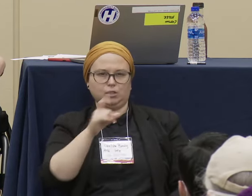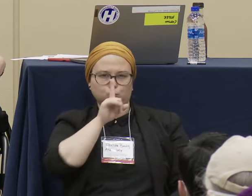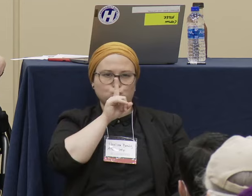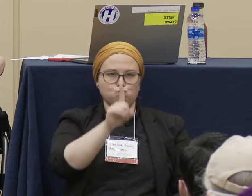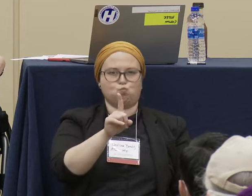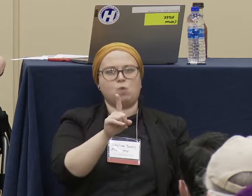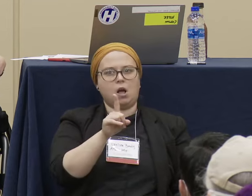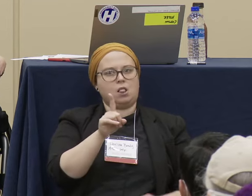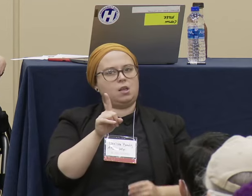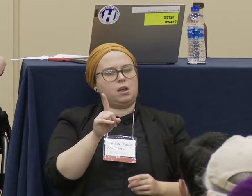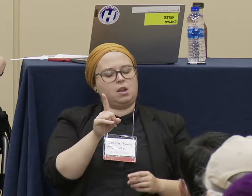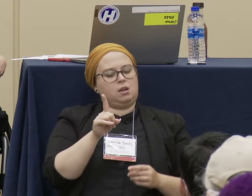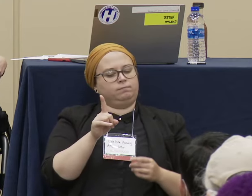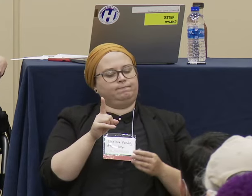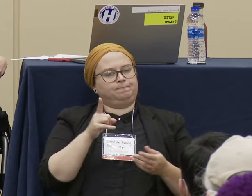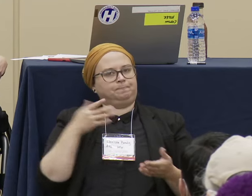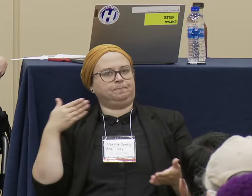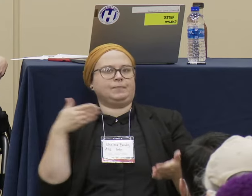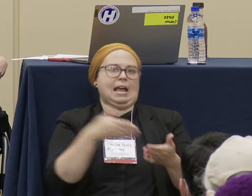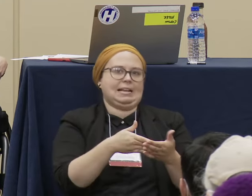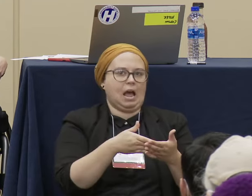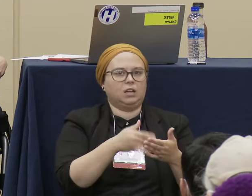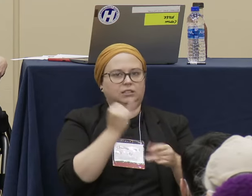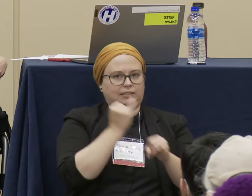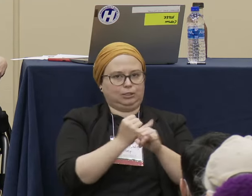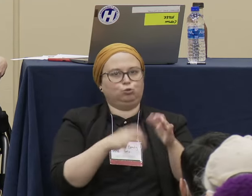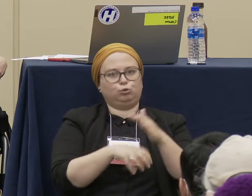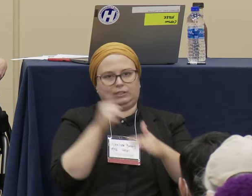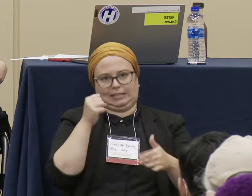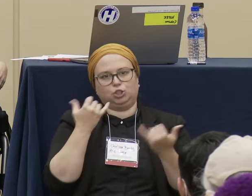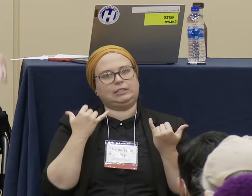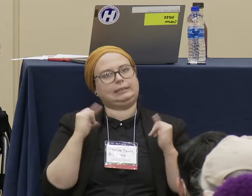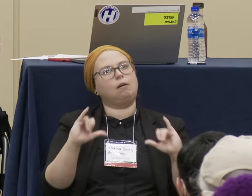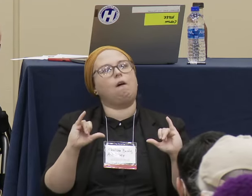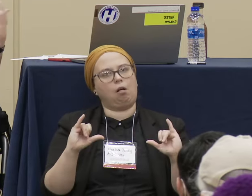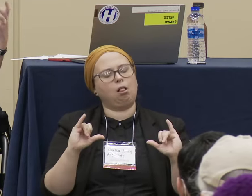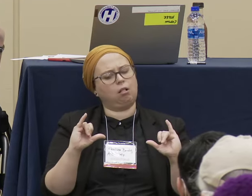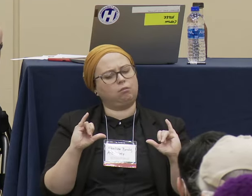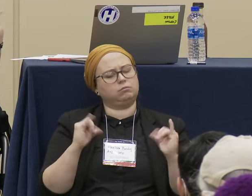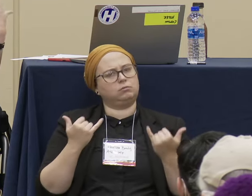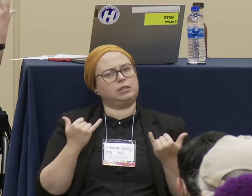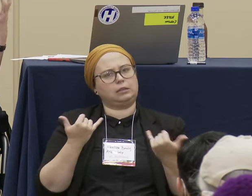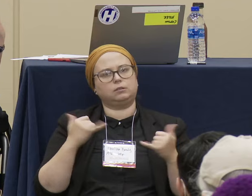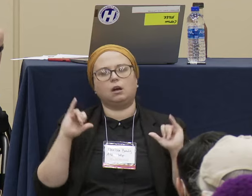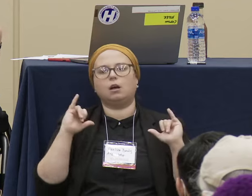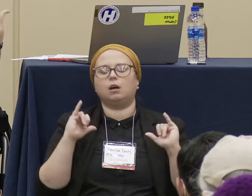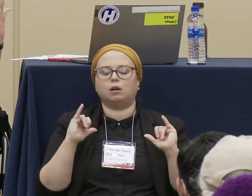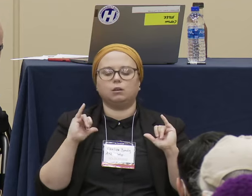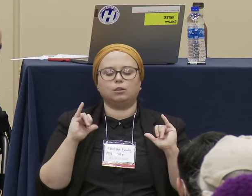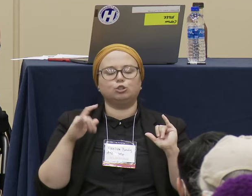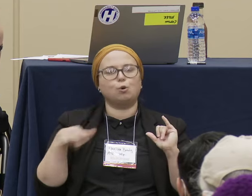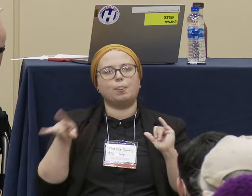against deinstitutionalization, and they still are. And they wrote these reports and